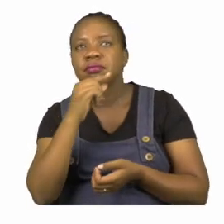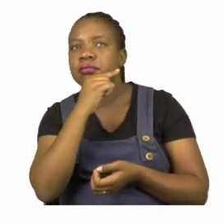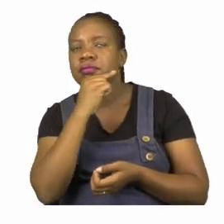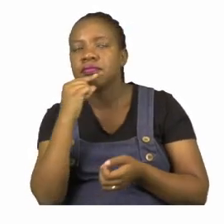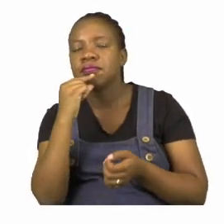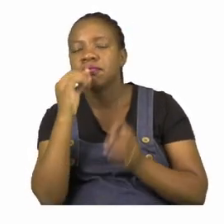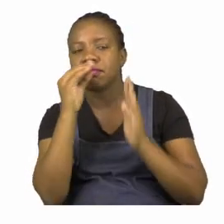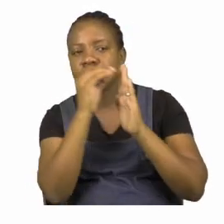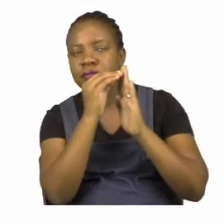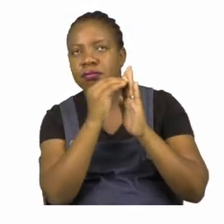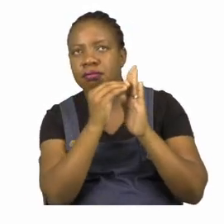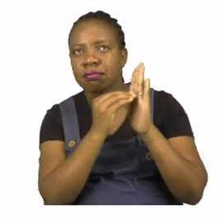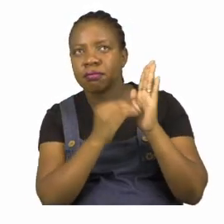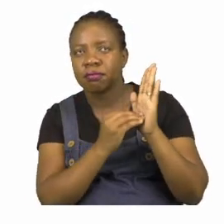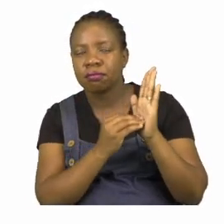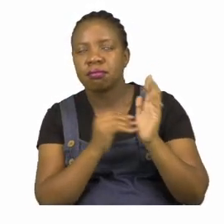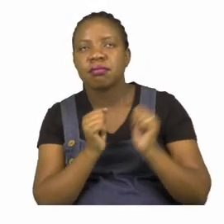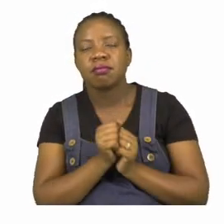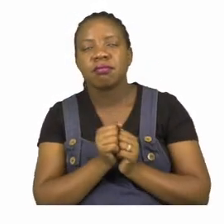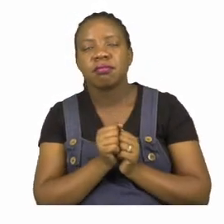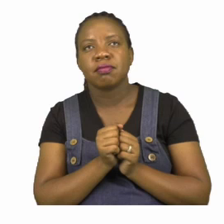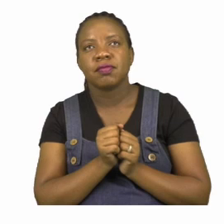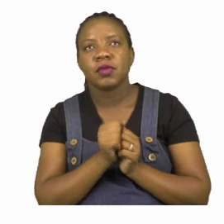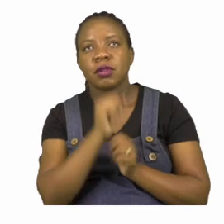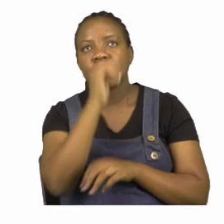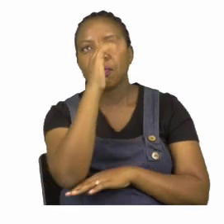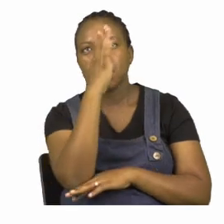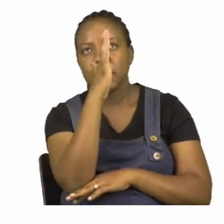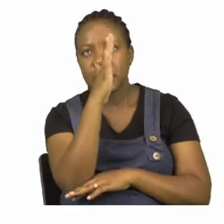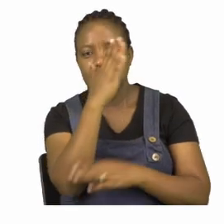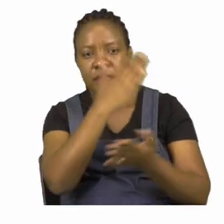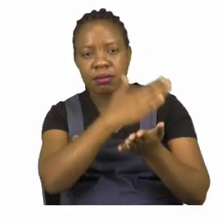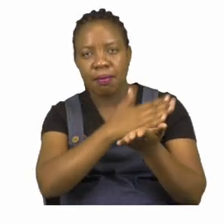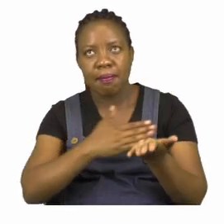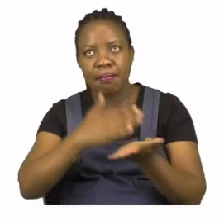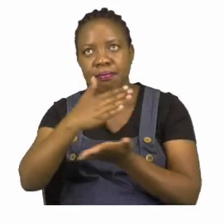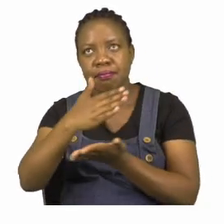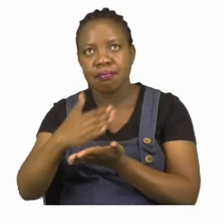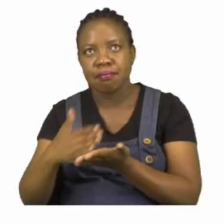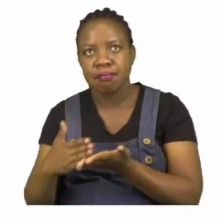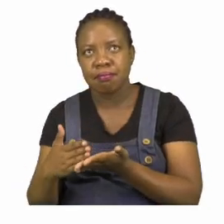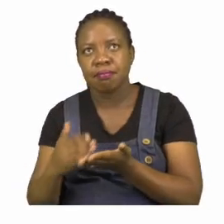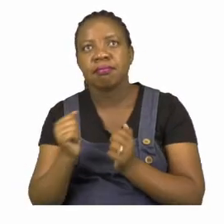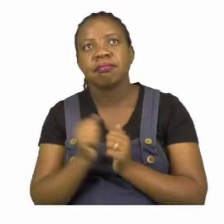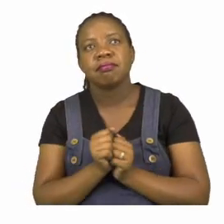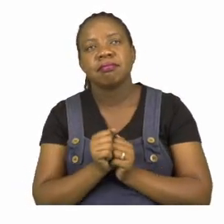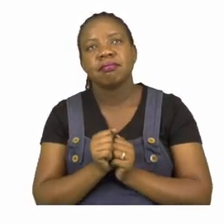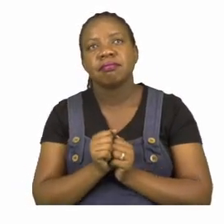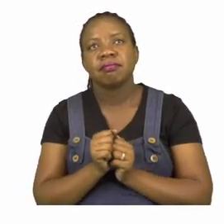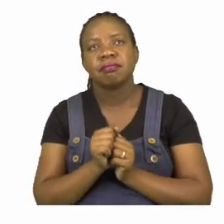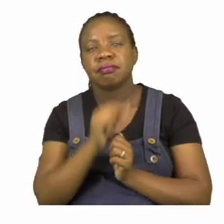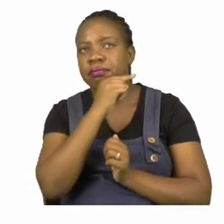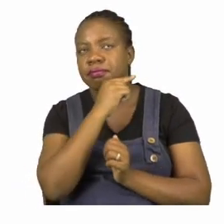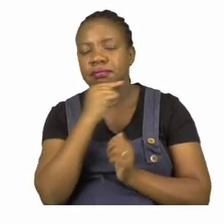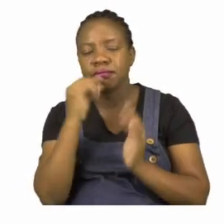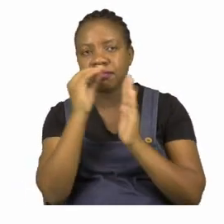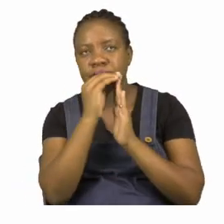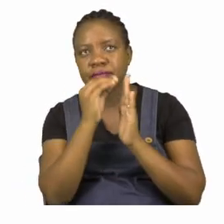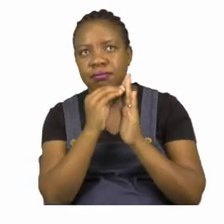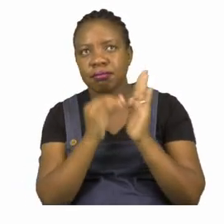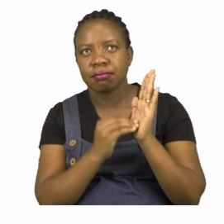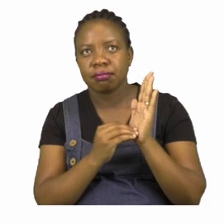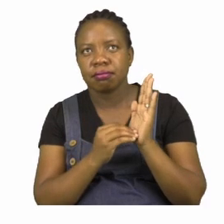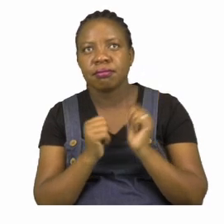Name the parts of the plant in the story. Number 2 says,